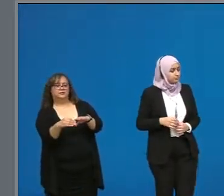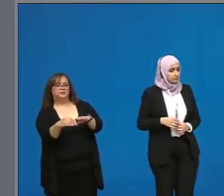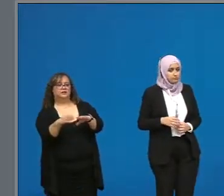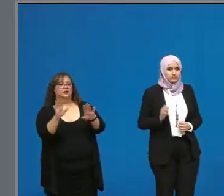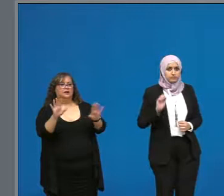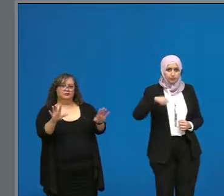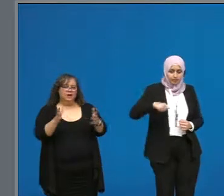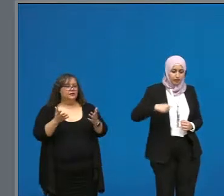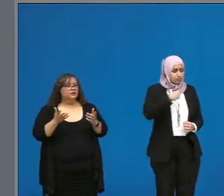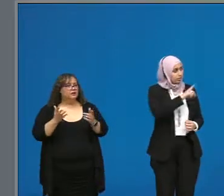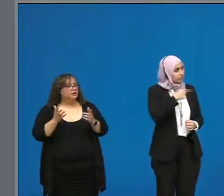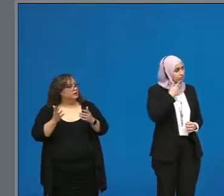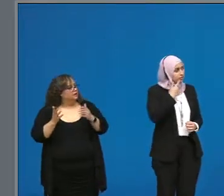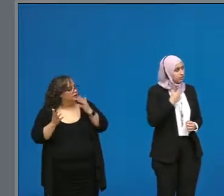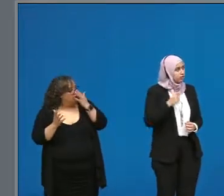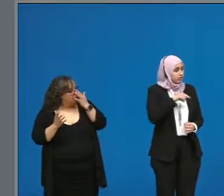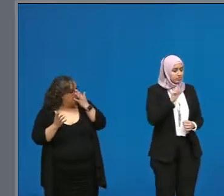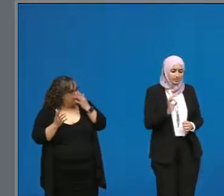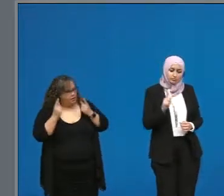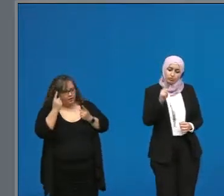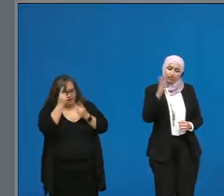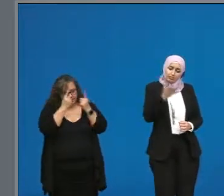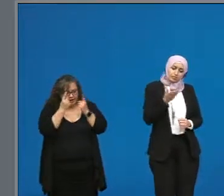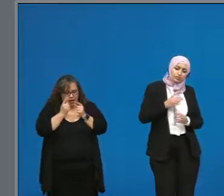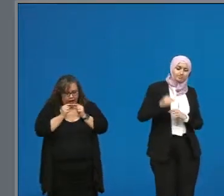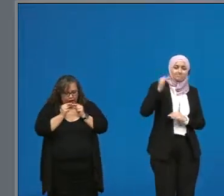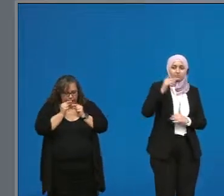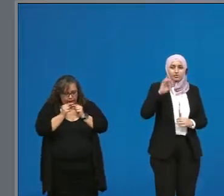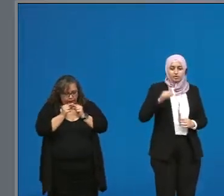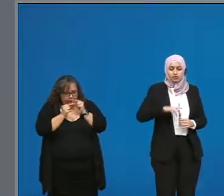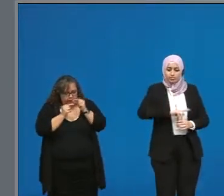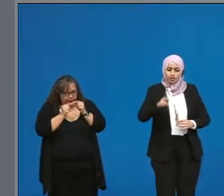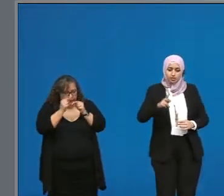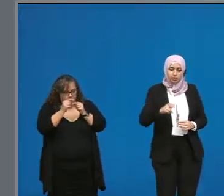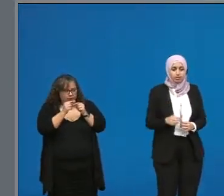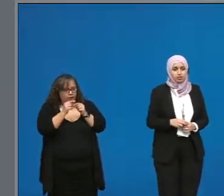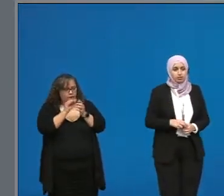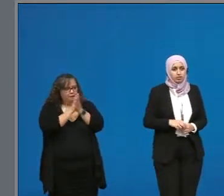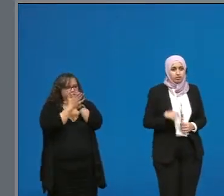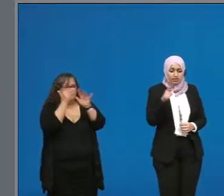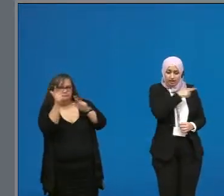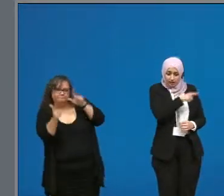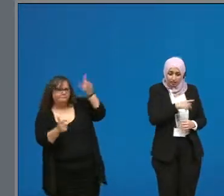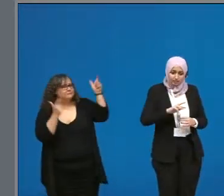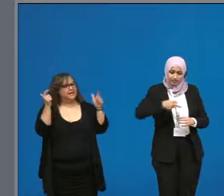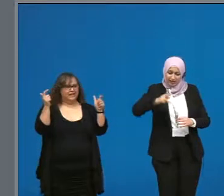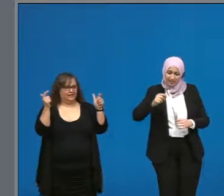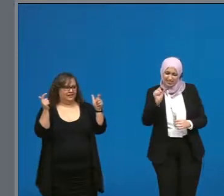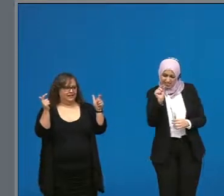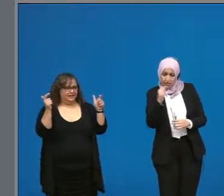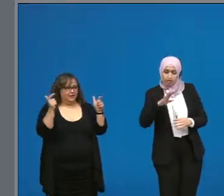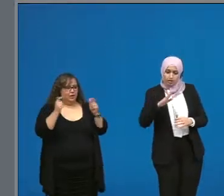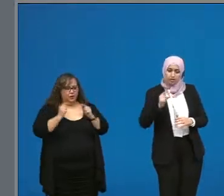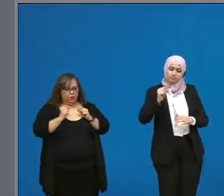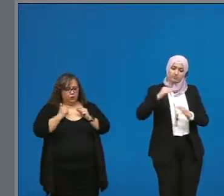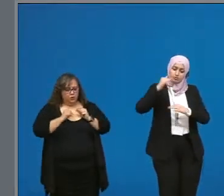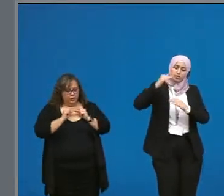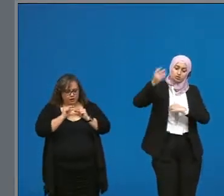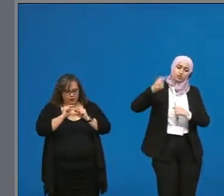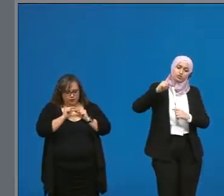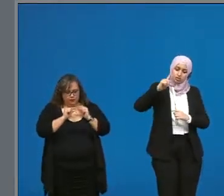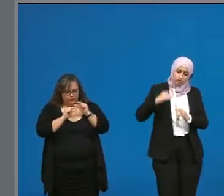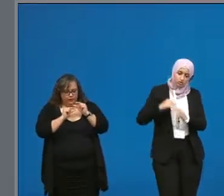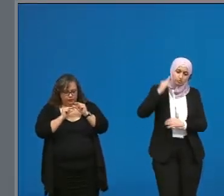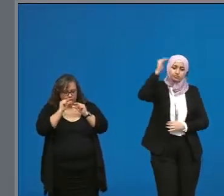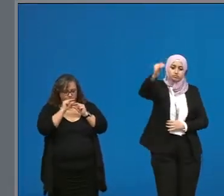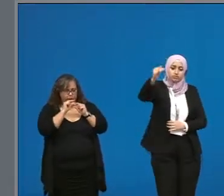Marginal gains add up. Those small changes make a huge difference, and I was really glad to see it today. We only need to do small things to change our approach